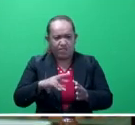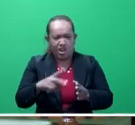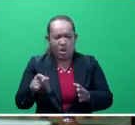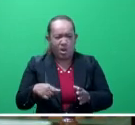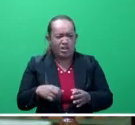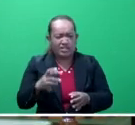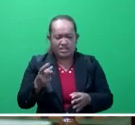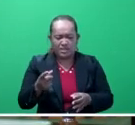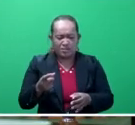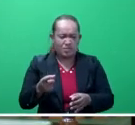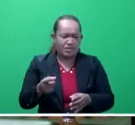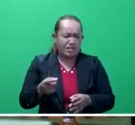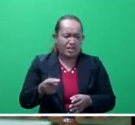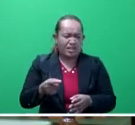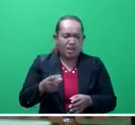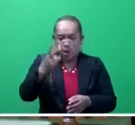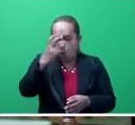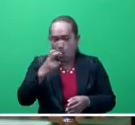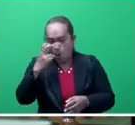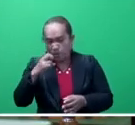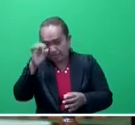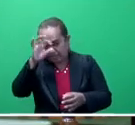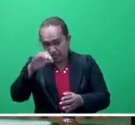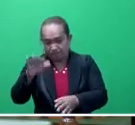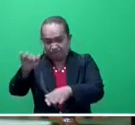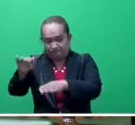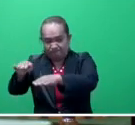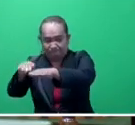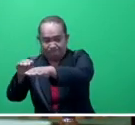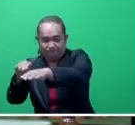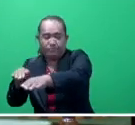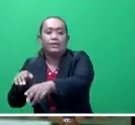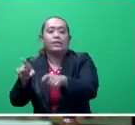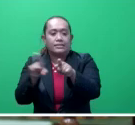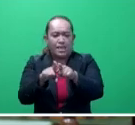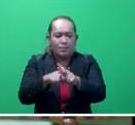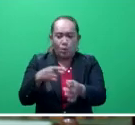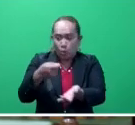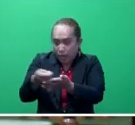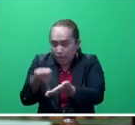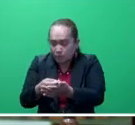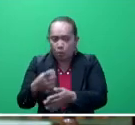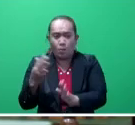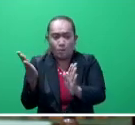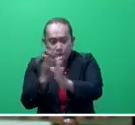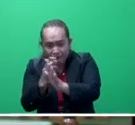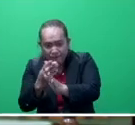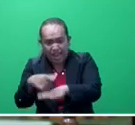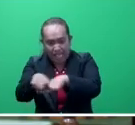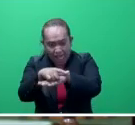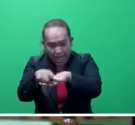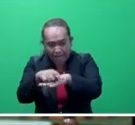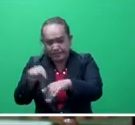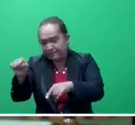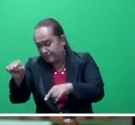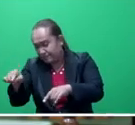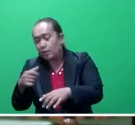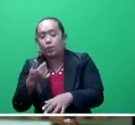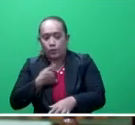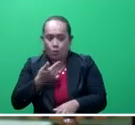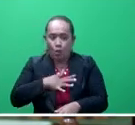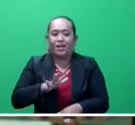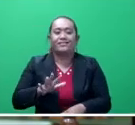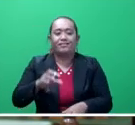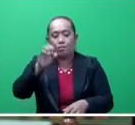replacing them with a new concept of open taxi ranks, except of course those who have private property, which will allow taxis to operate more freely and efficiently within